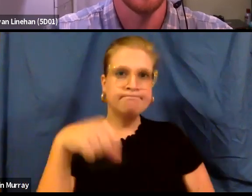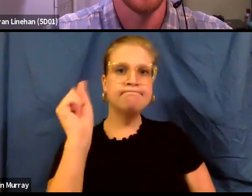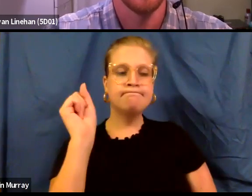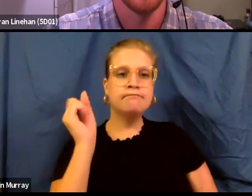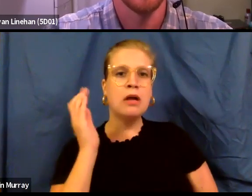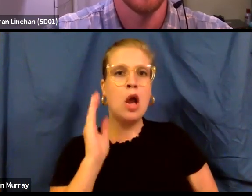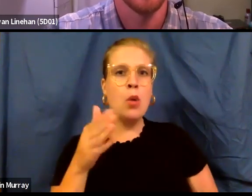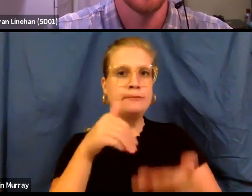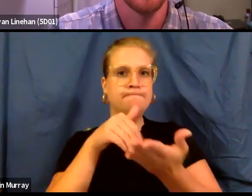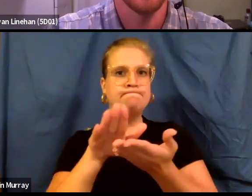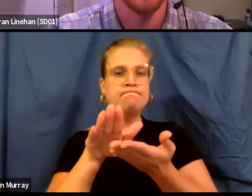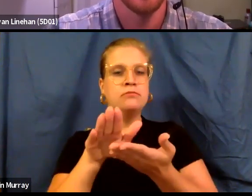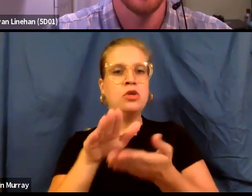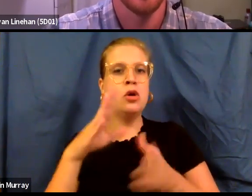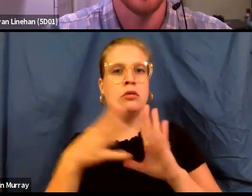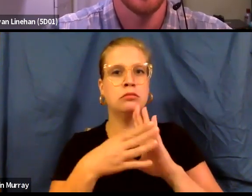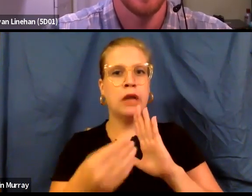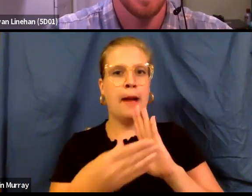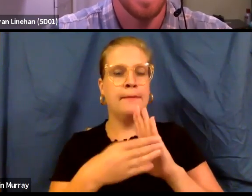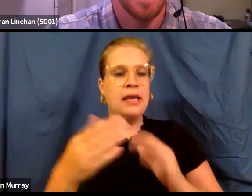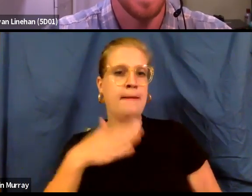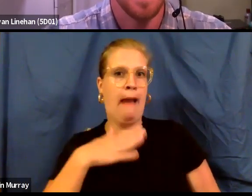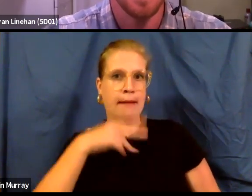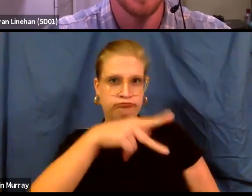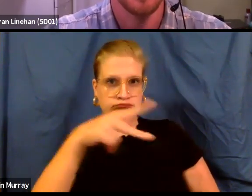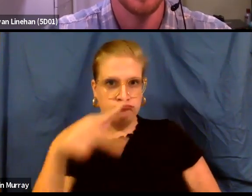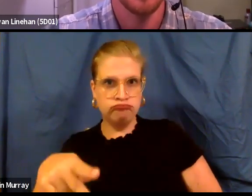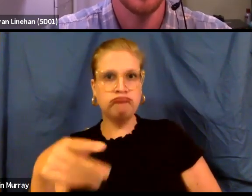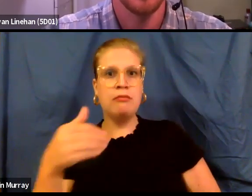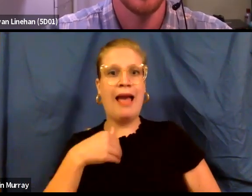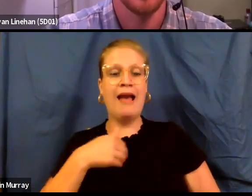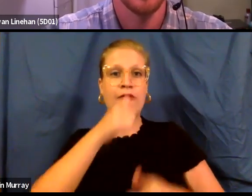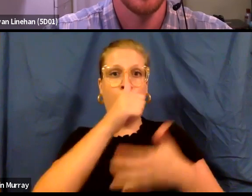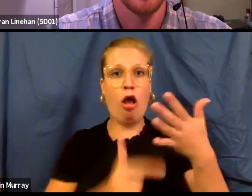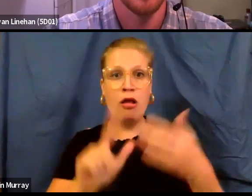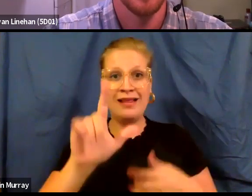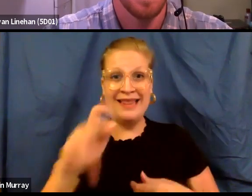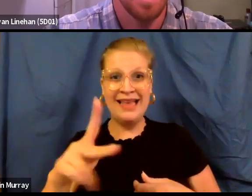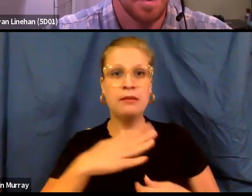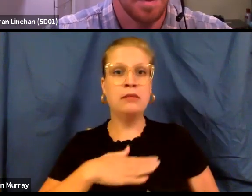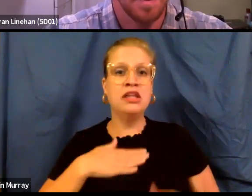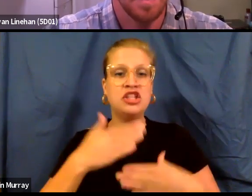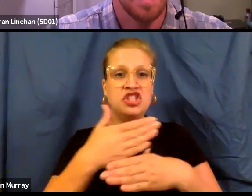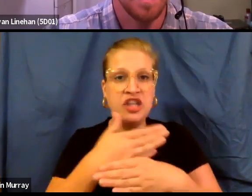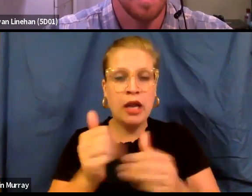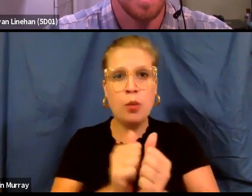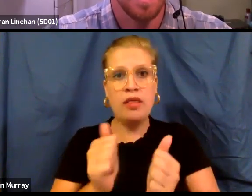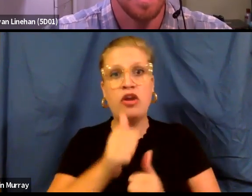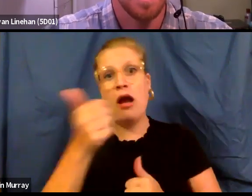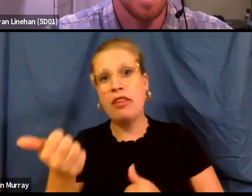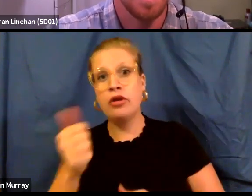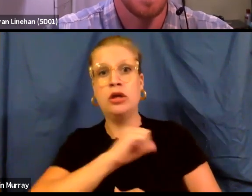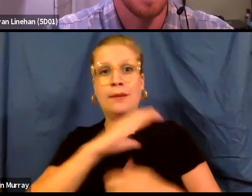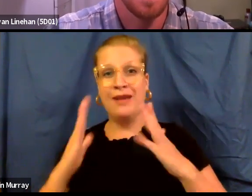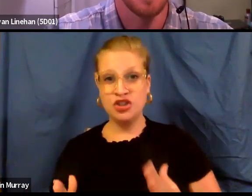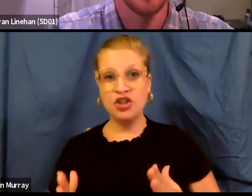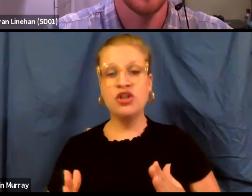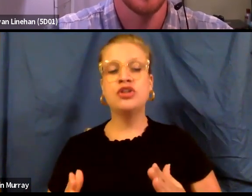a copy of this PowerPoint presentation. It has all the links. Feel free to share it with your fellow commissioners and